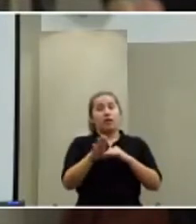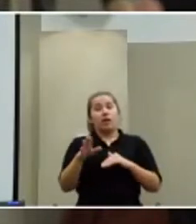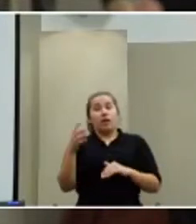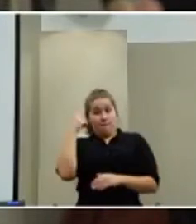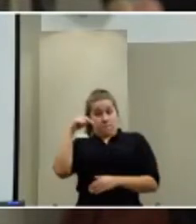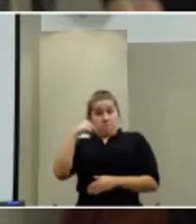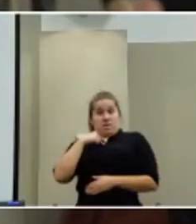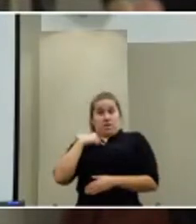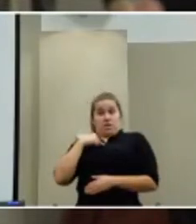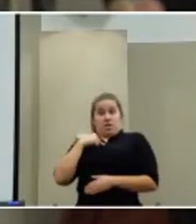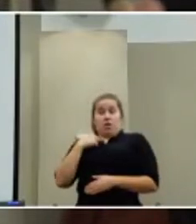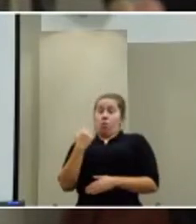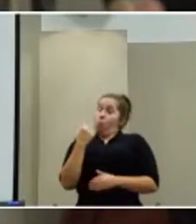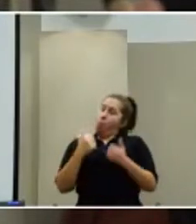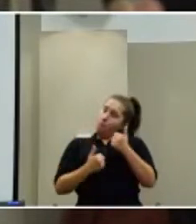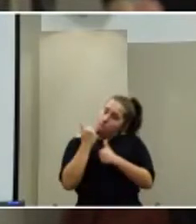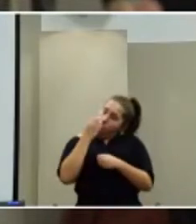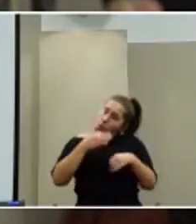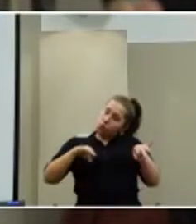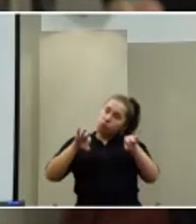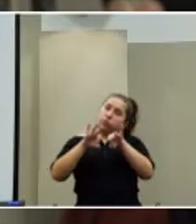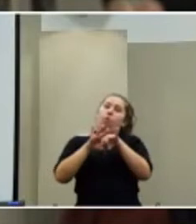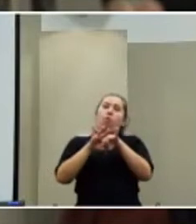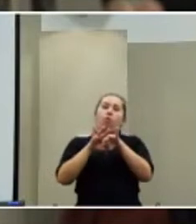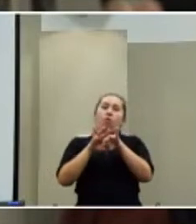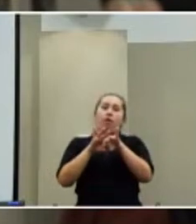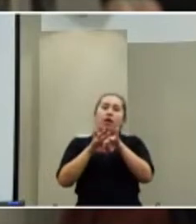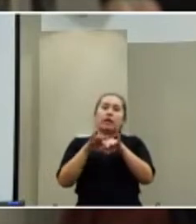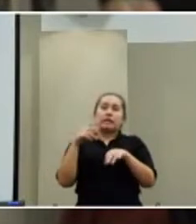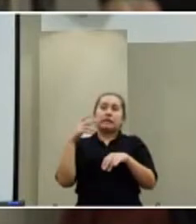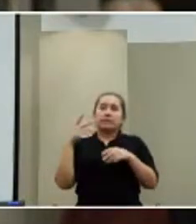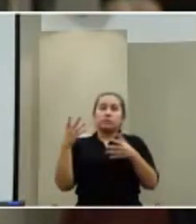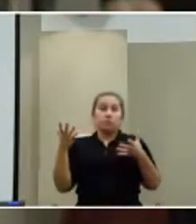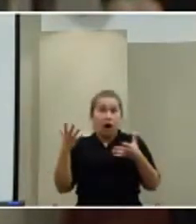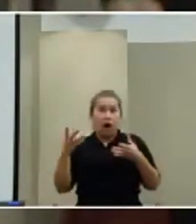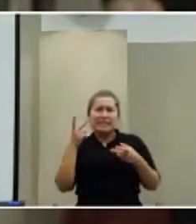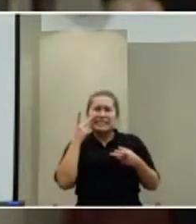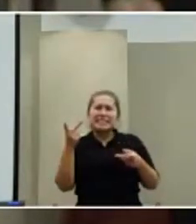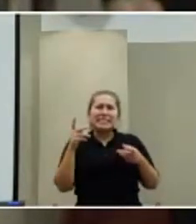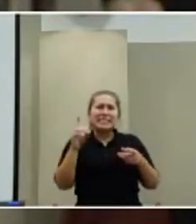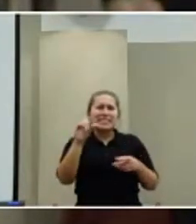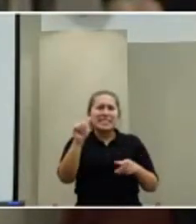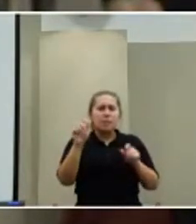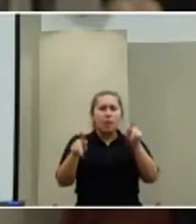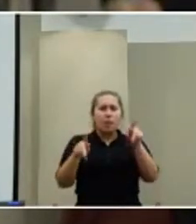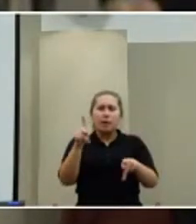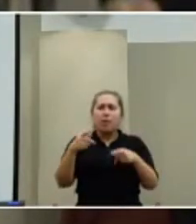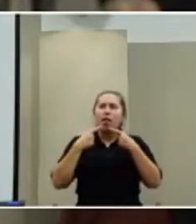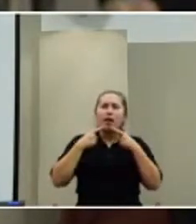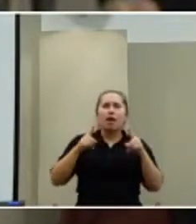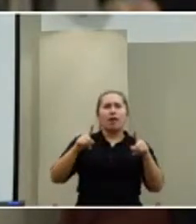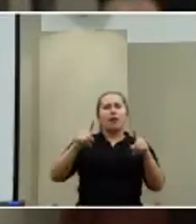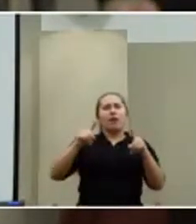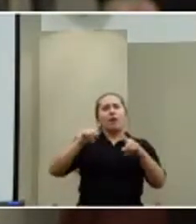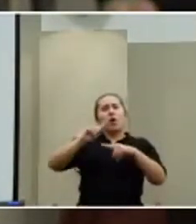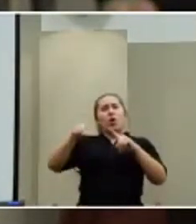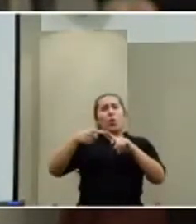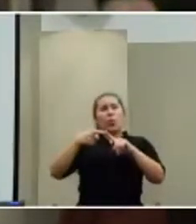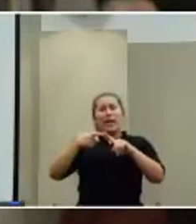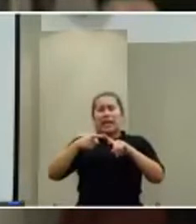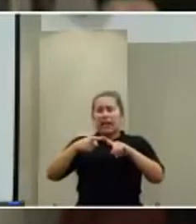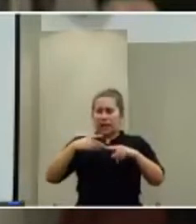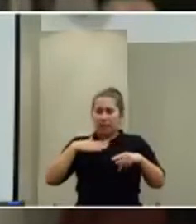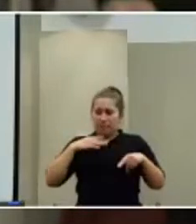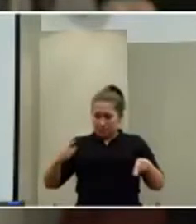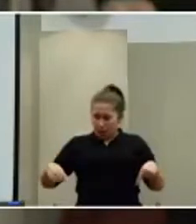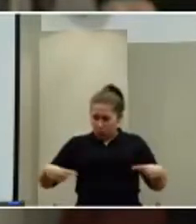think one of the most important things is to see disabled people thrive. And whether it's making my wheelchair so